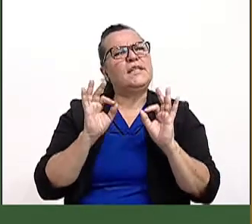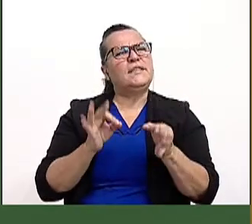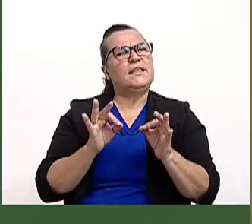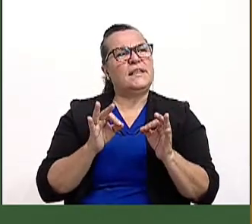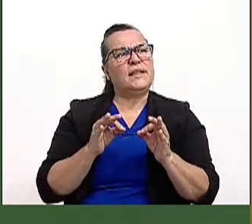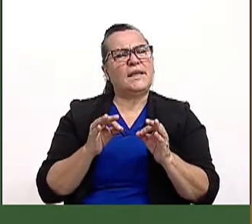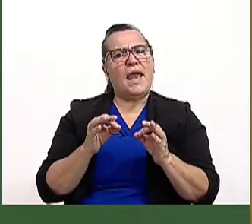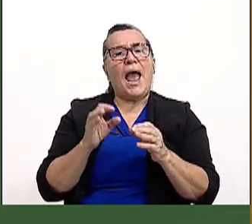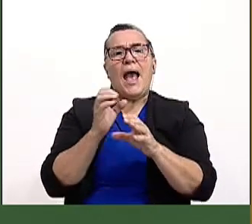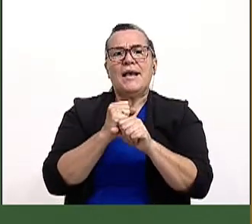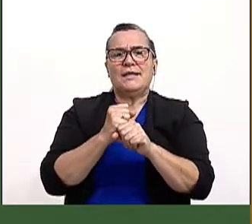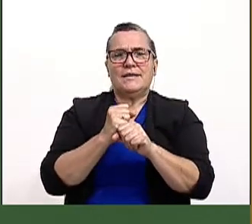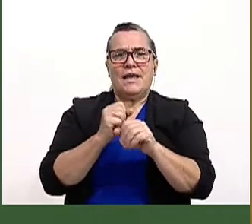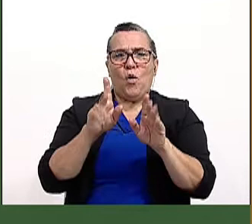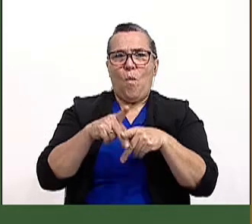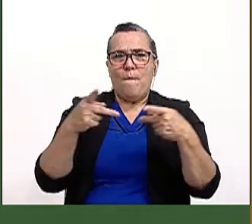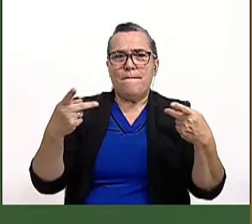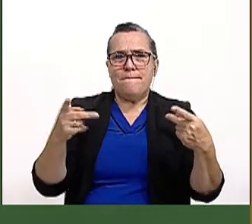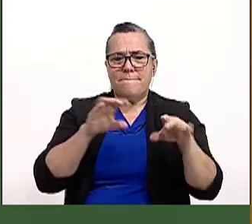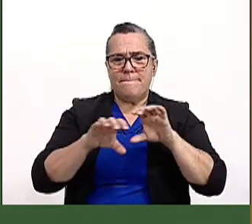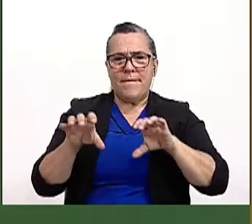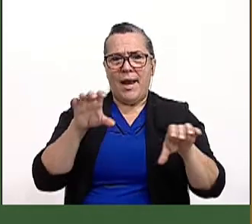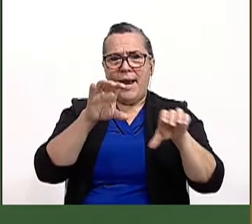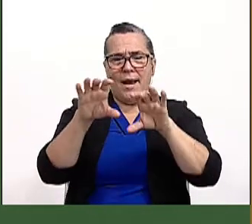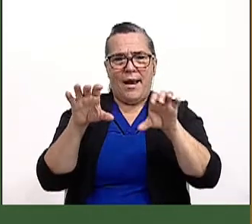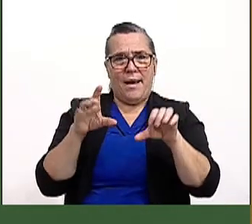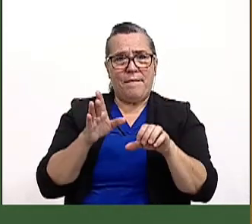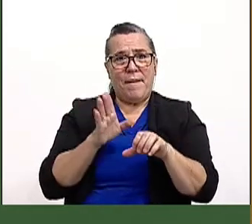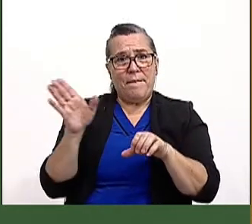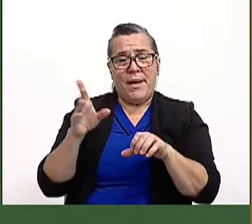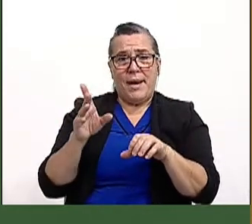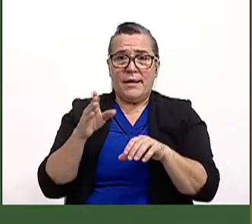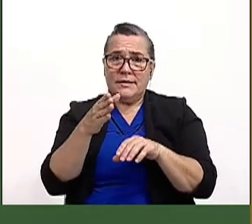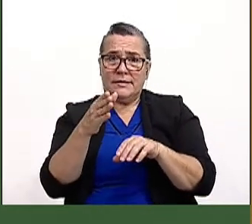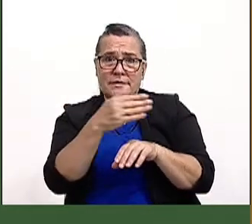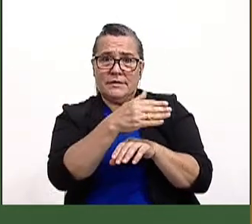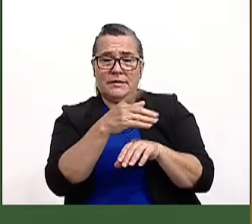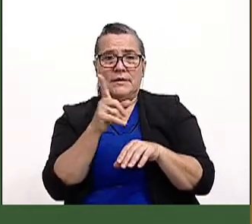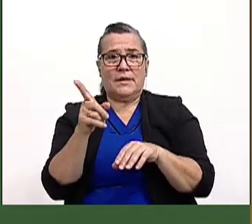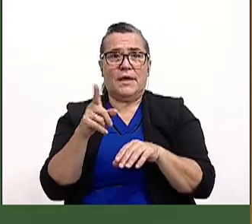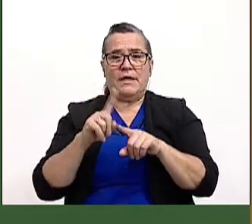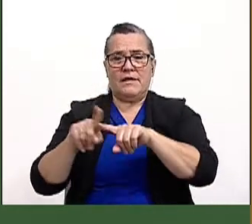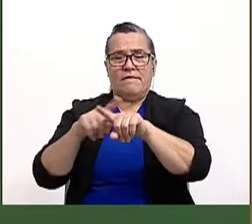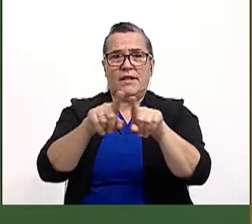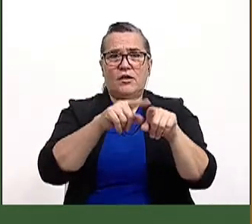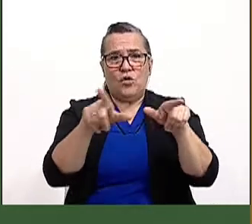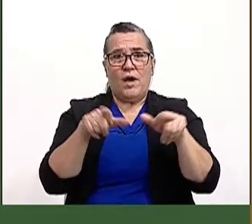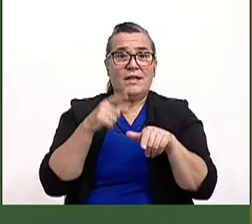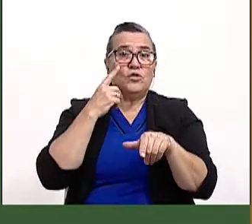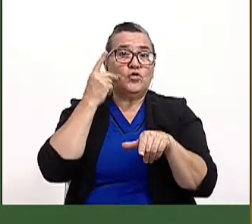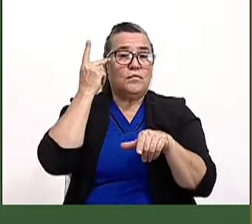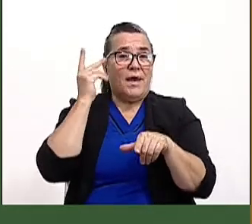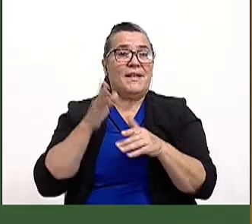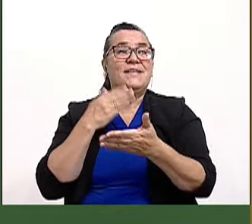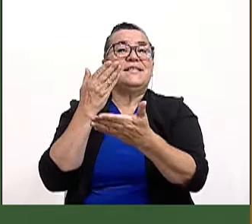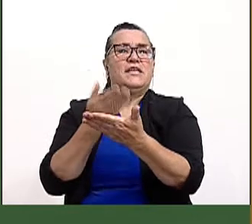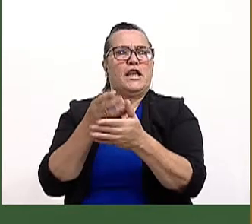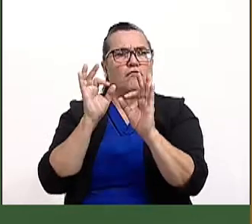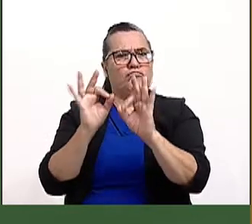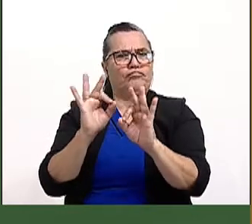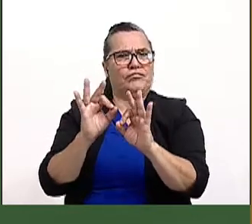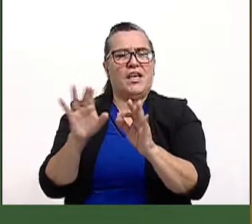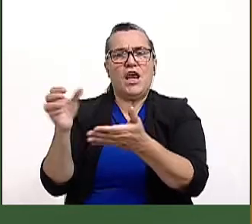make a map and give directions to different places around your community to get all the things they